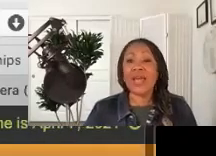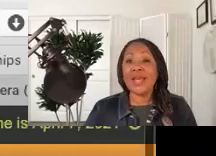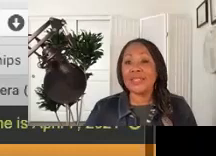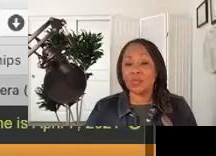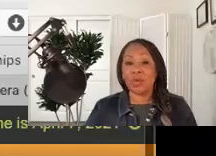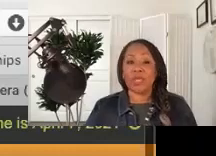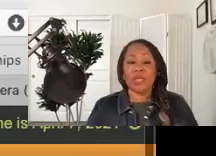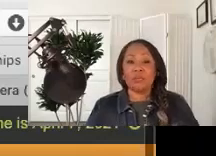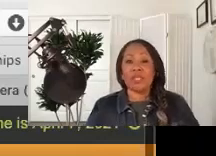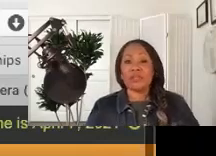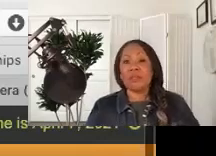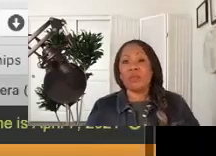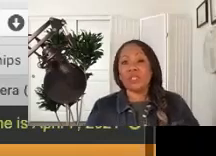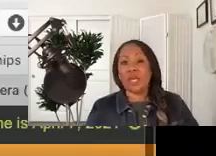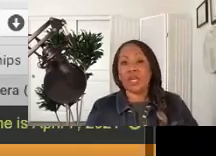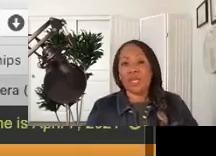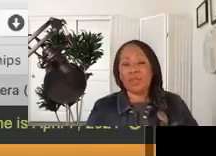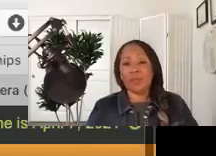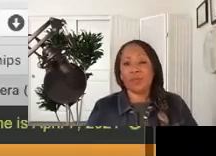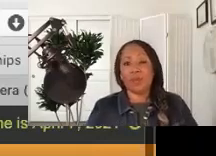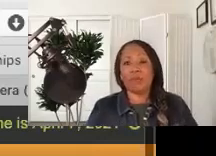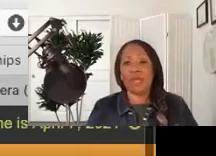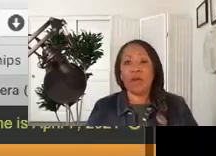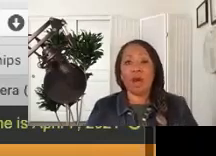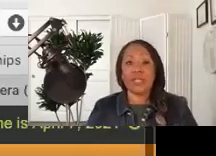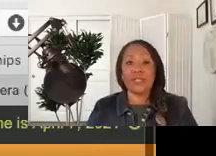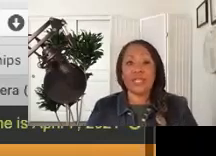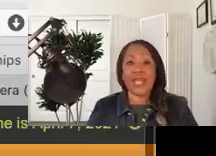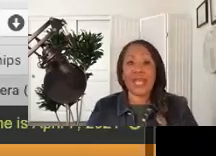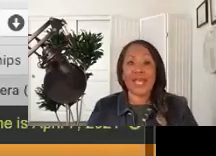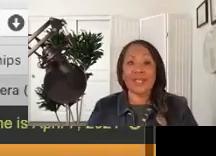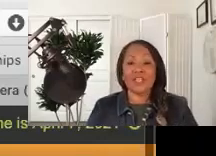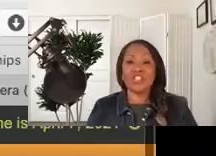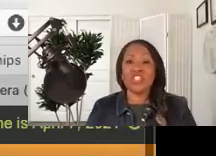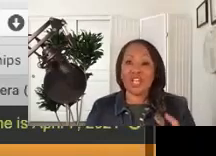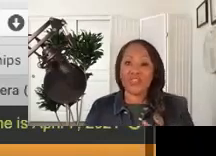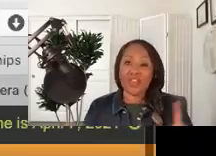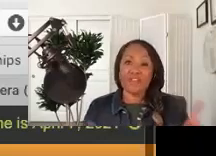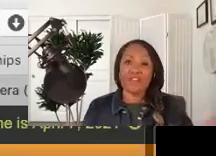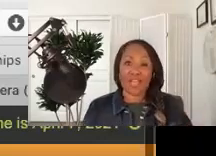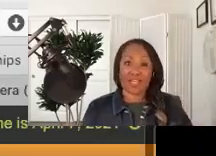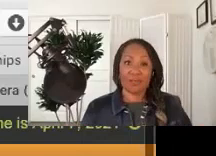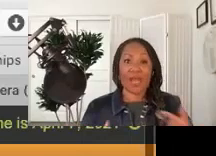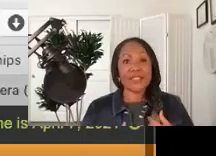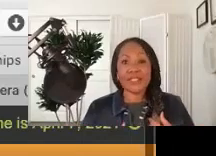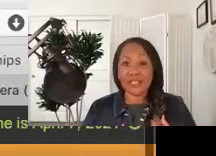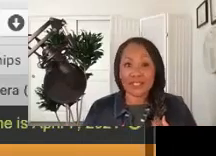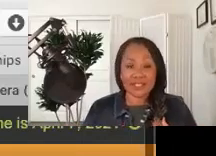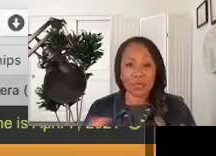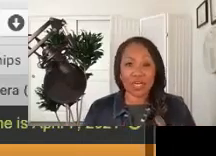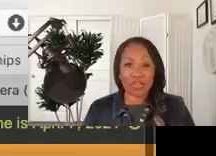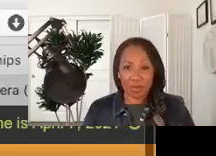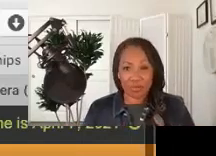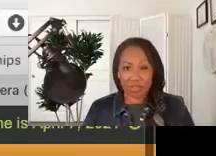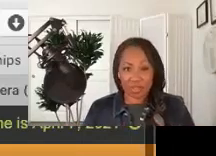I like this one because I'm working on a paper with one of my colleagues and she got the invite, but I didn't, to work on the poster.